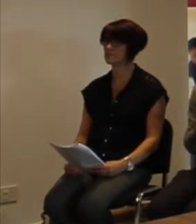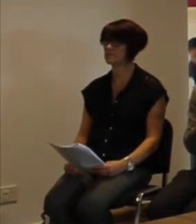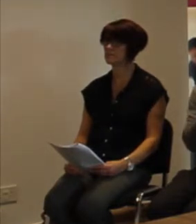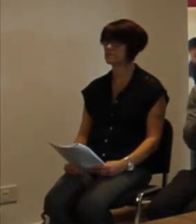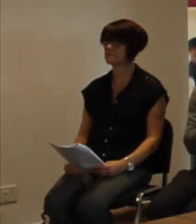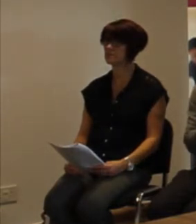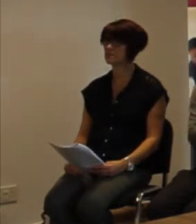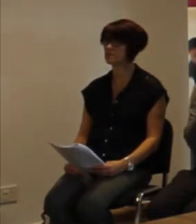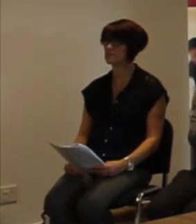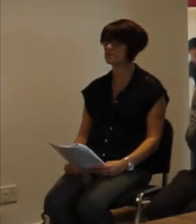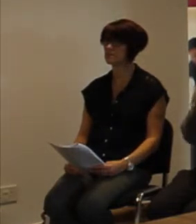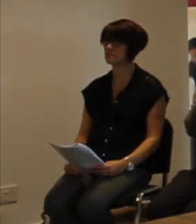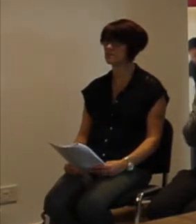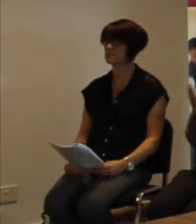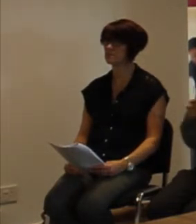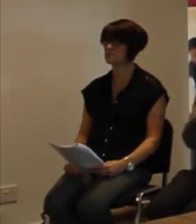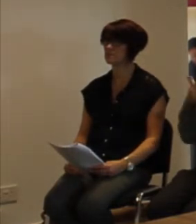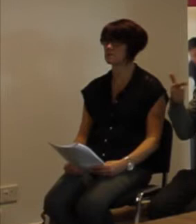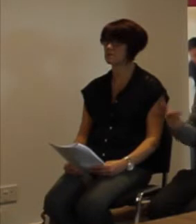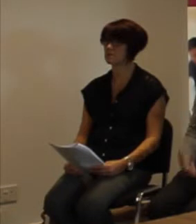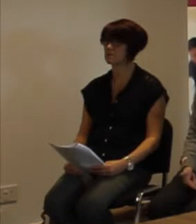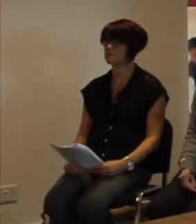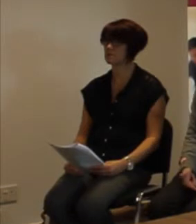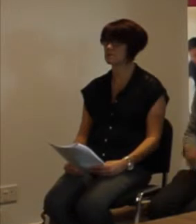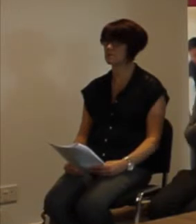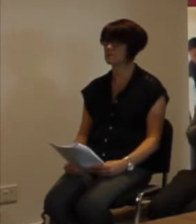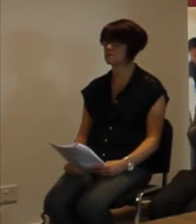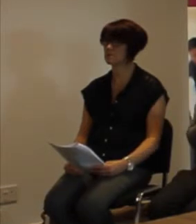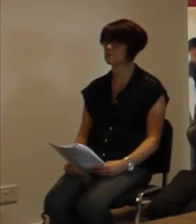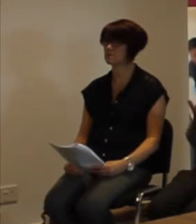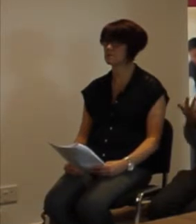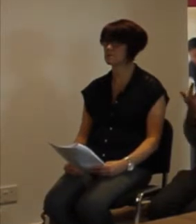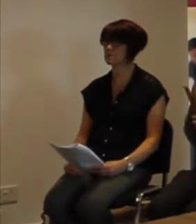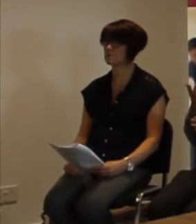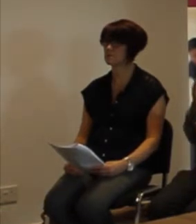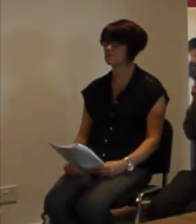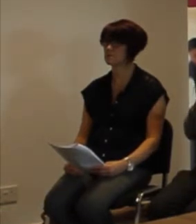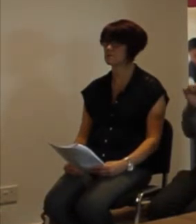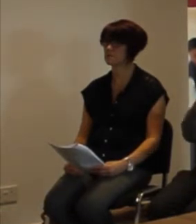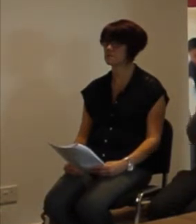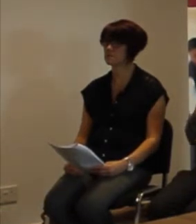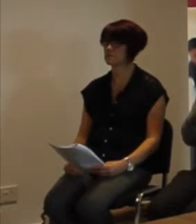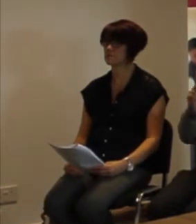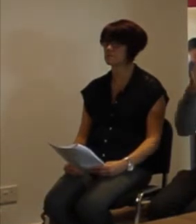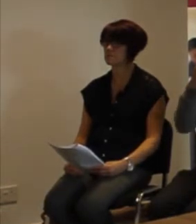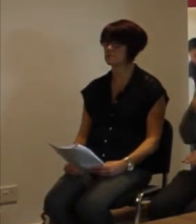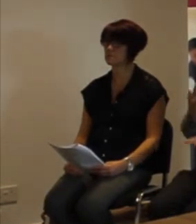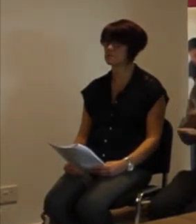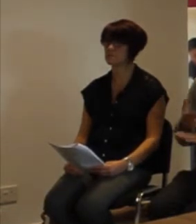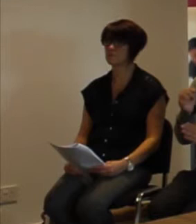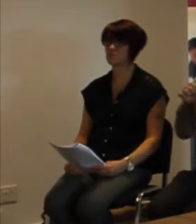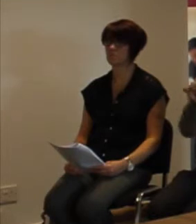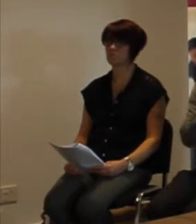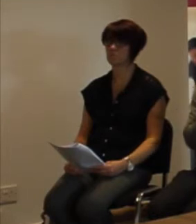The issues or the particular adjustments we can make are listed in here, and there's